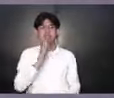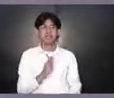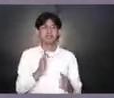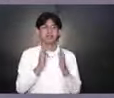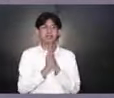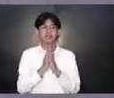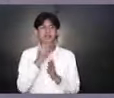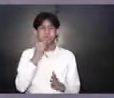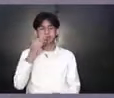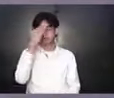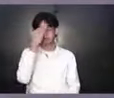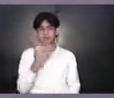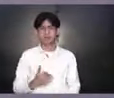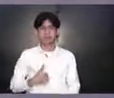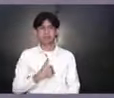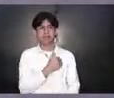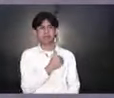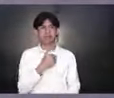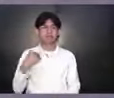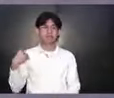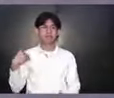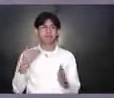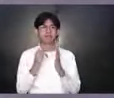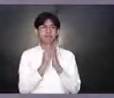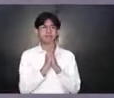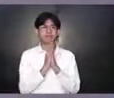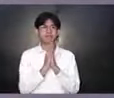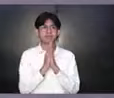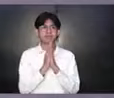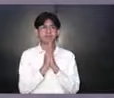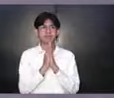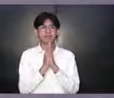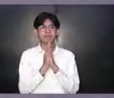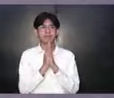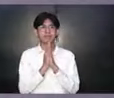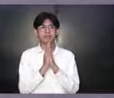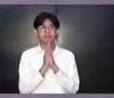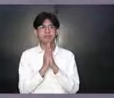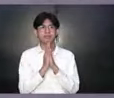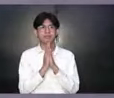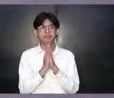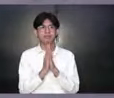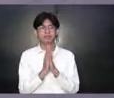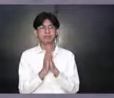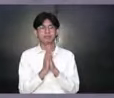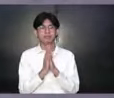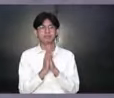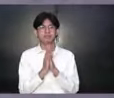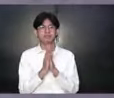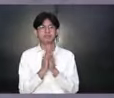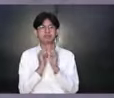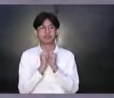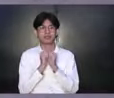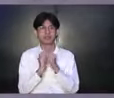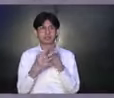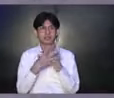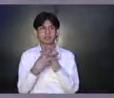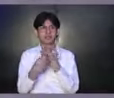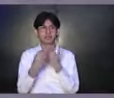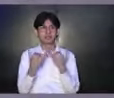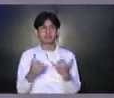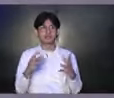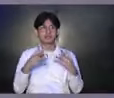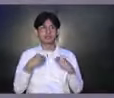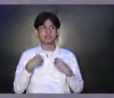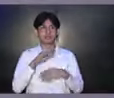name of the Father and of the Son and of the Holy Spirit. Amen. Let's pray together today. I